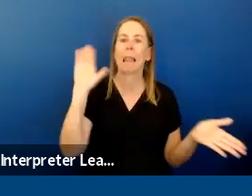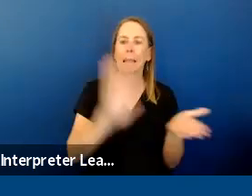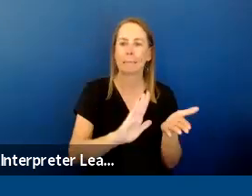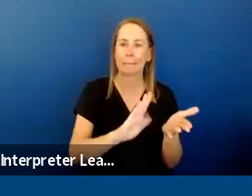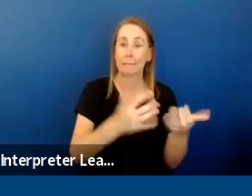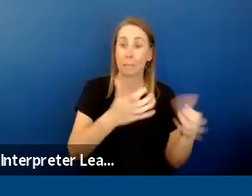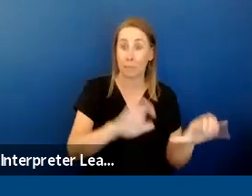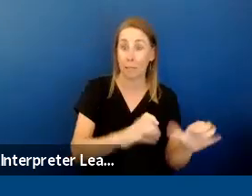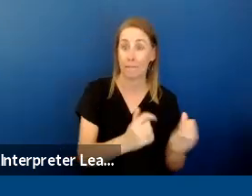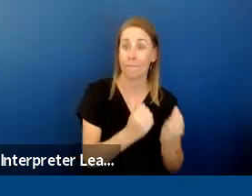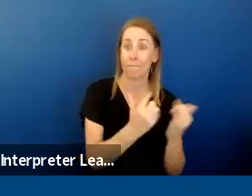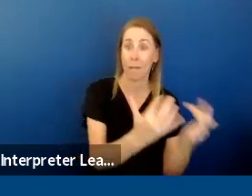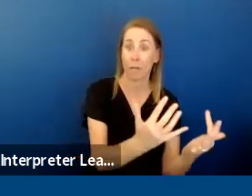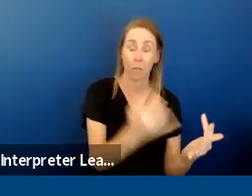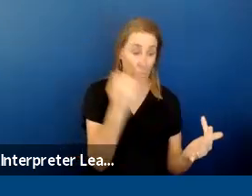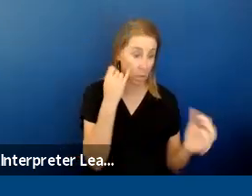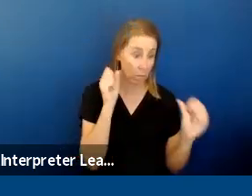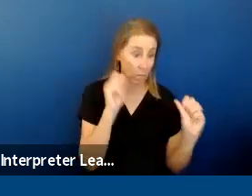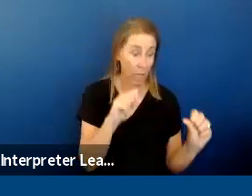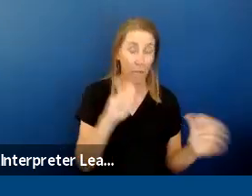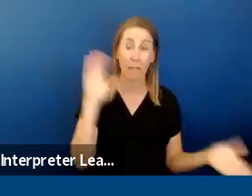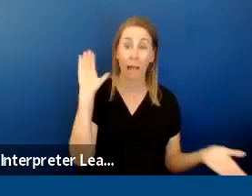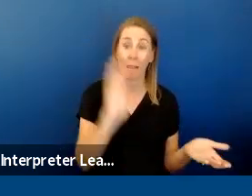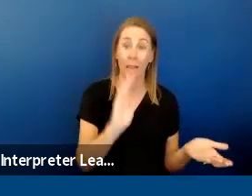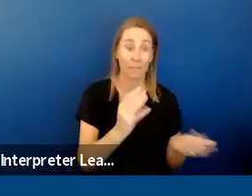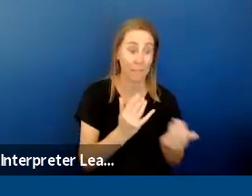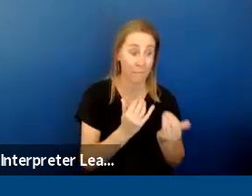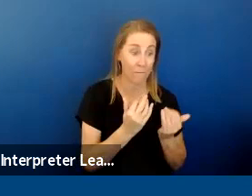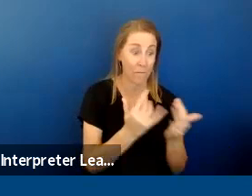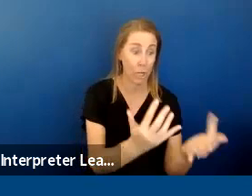to mitigating for flood risk.